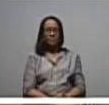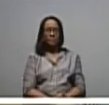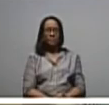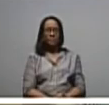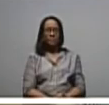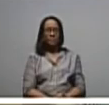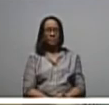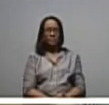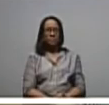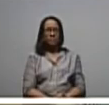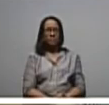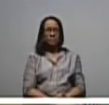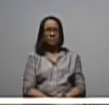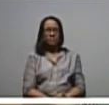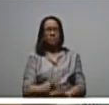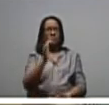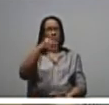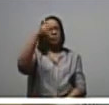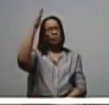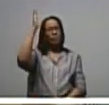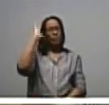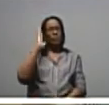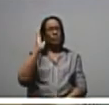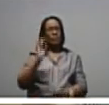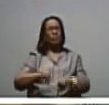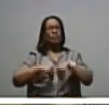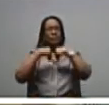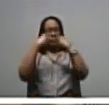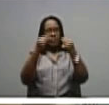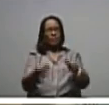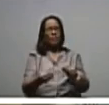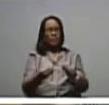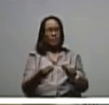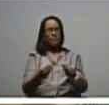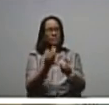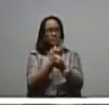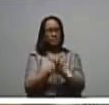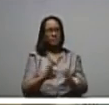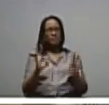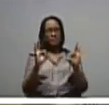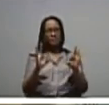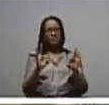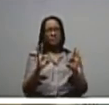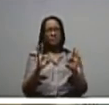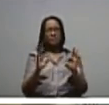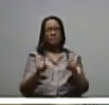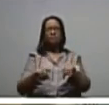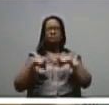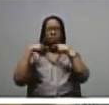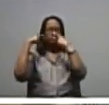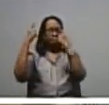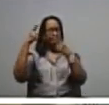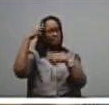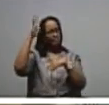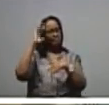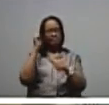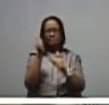the freedom to go to him every moment of our